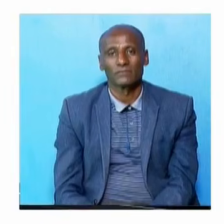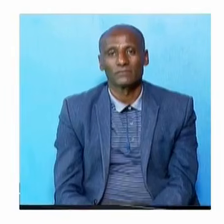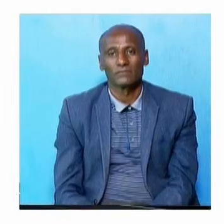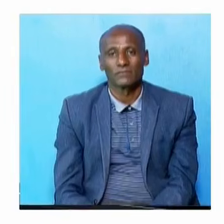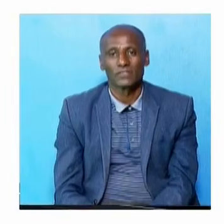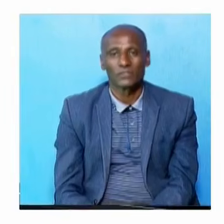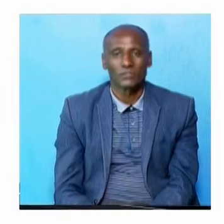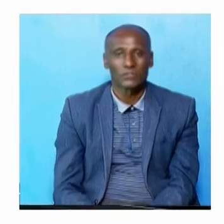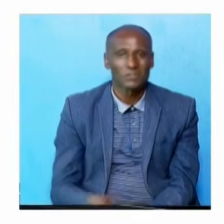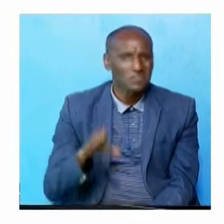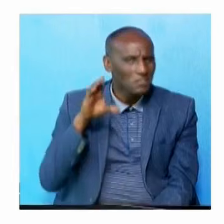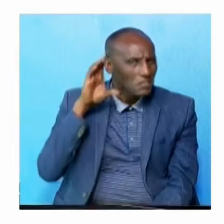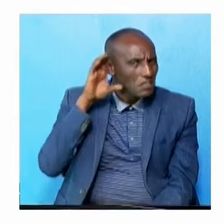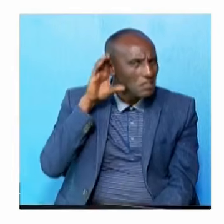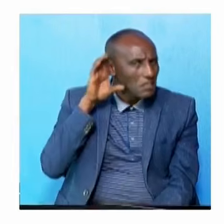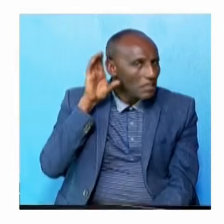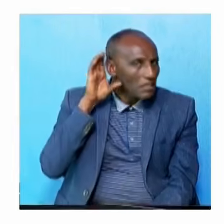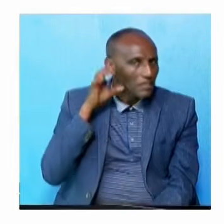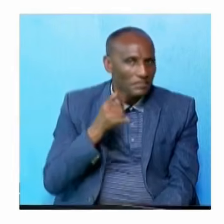listening.